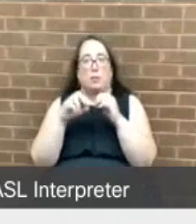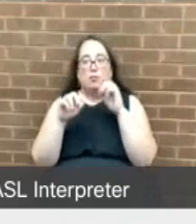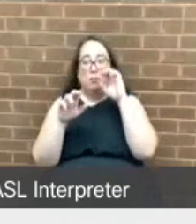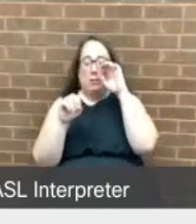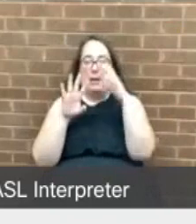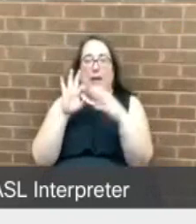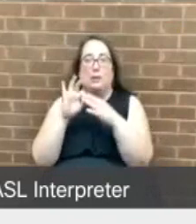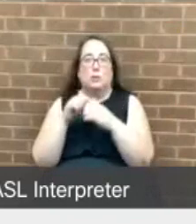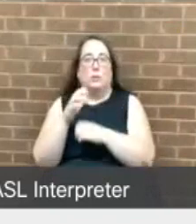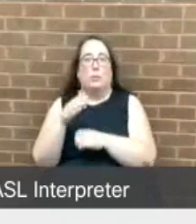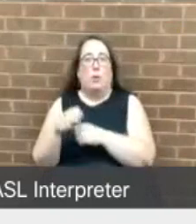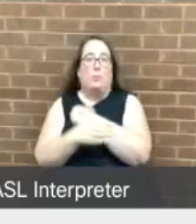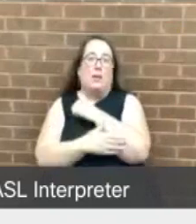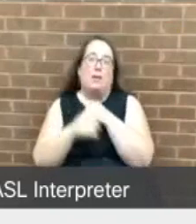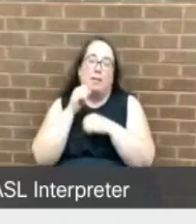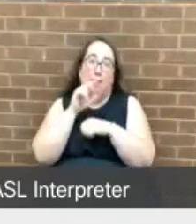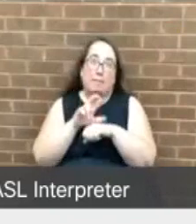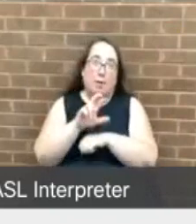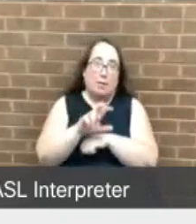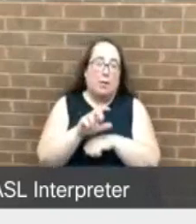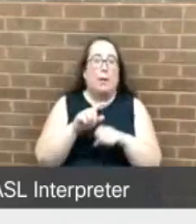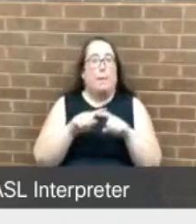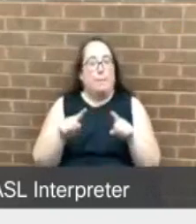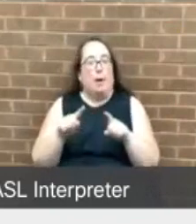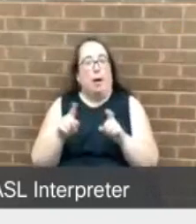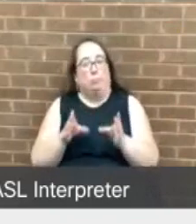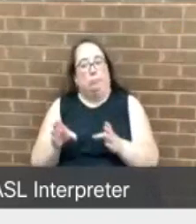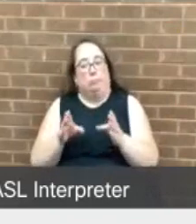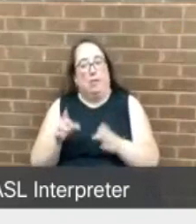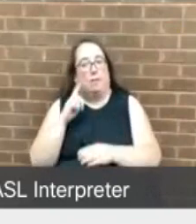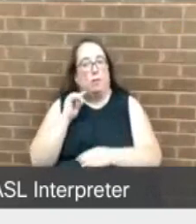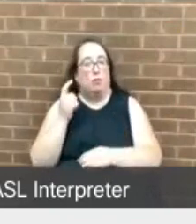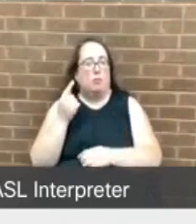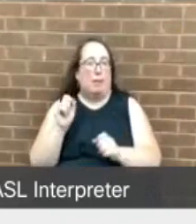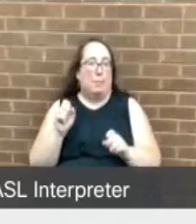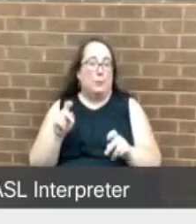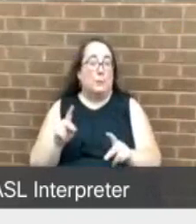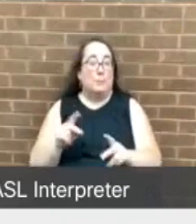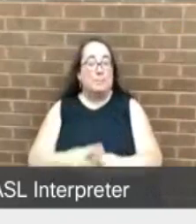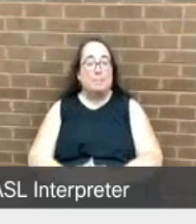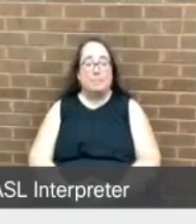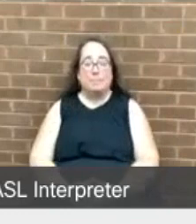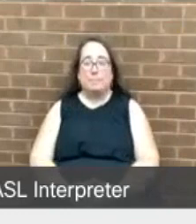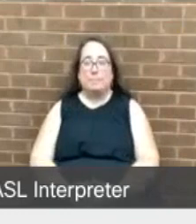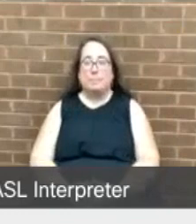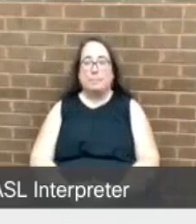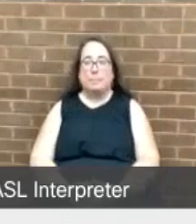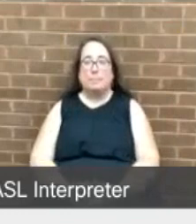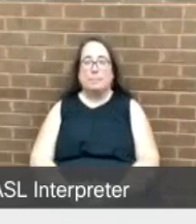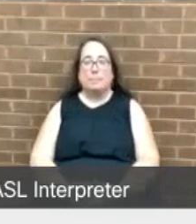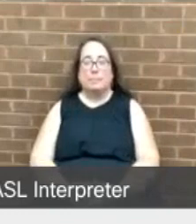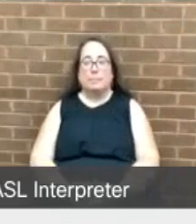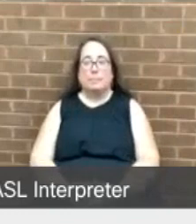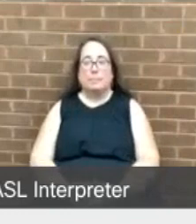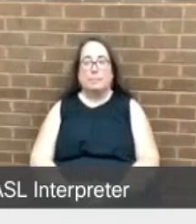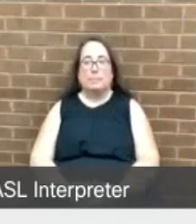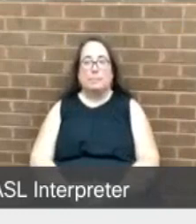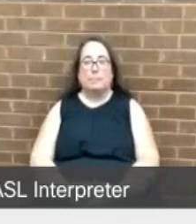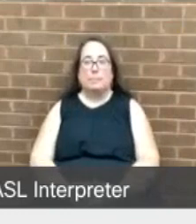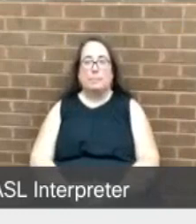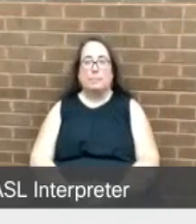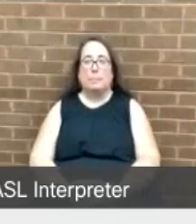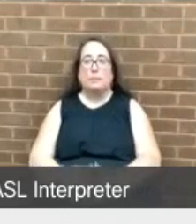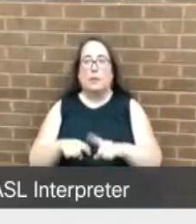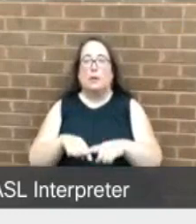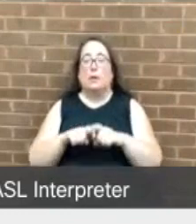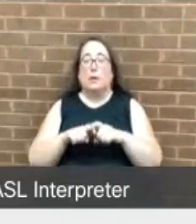that, you know, not funded, but like Holly said, prepping for grant opportunities and other potential sources. I'd like to pause and have